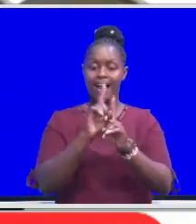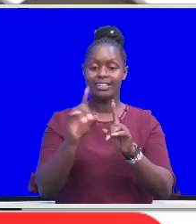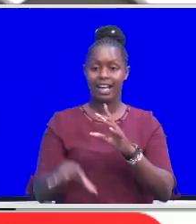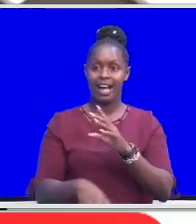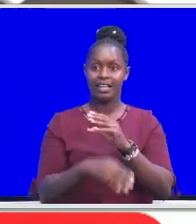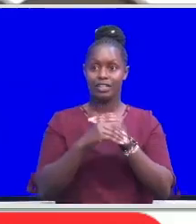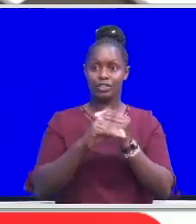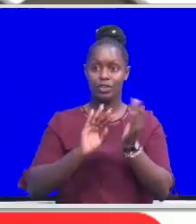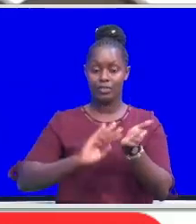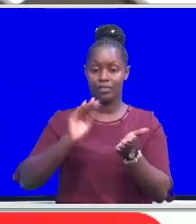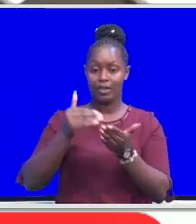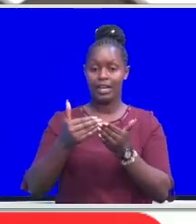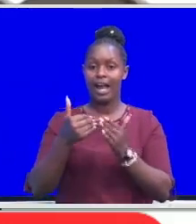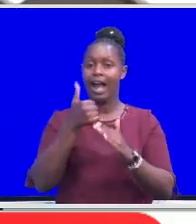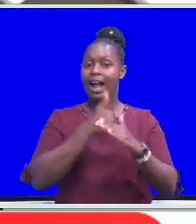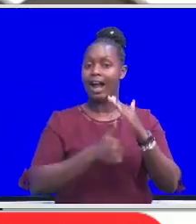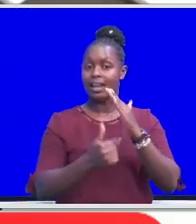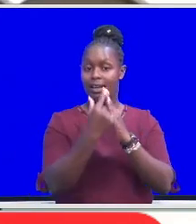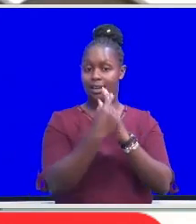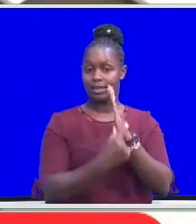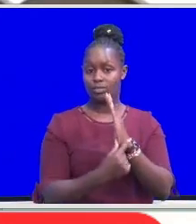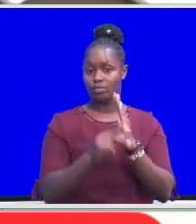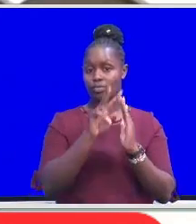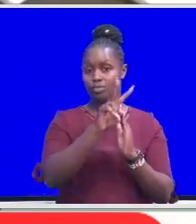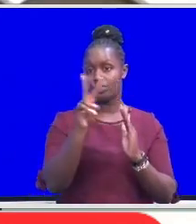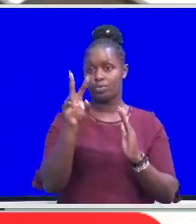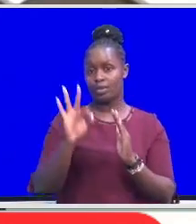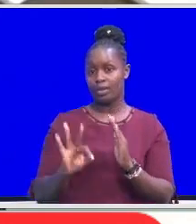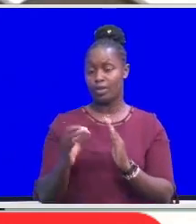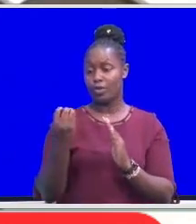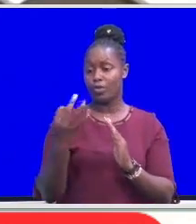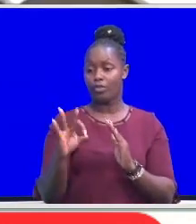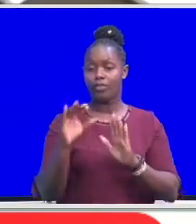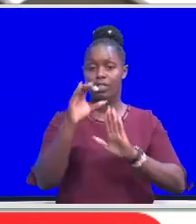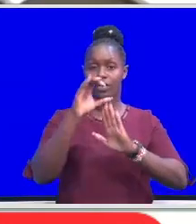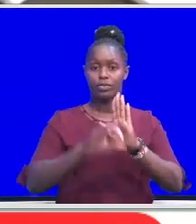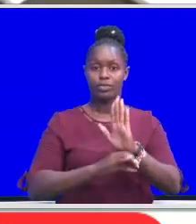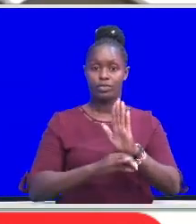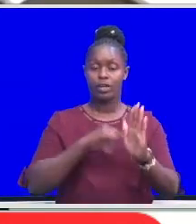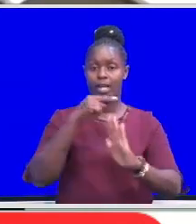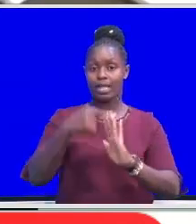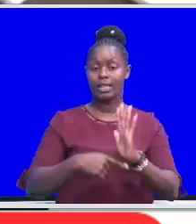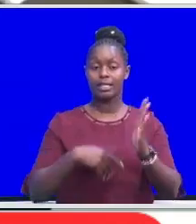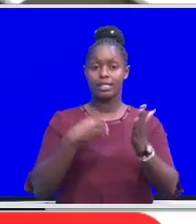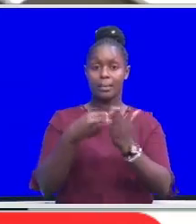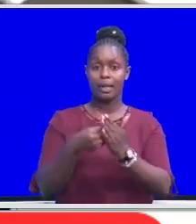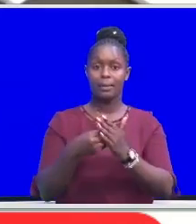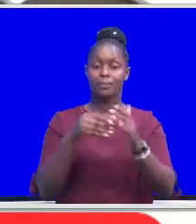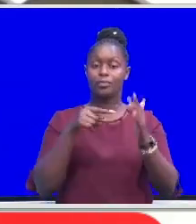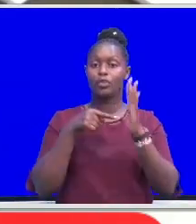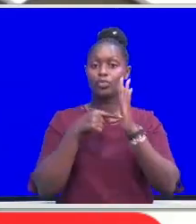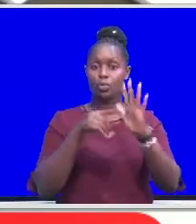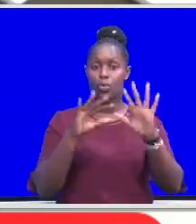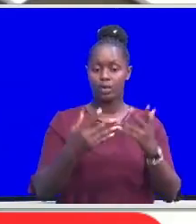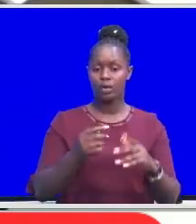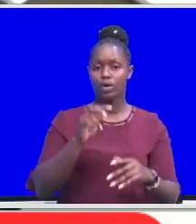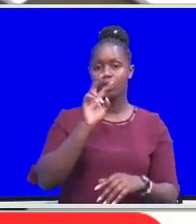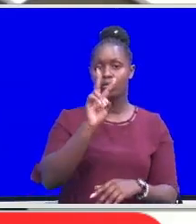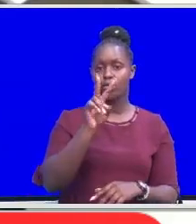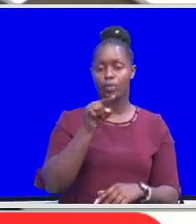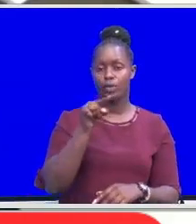funding under Article 223 of the Constitution. This amount translated to